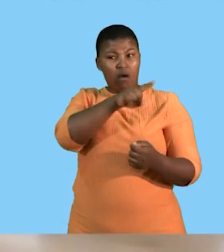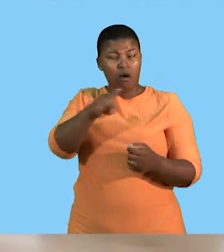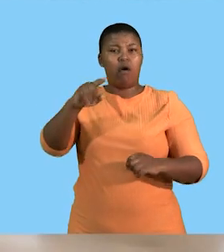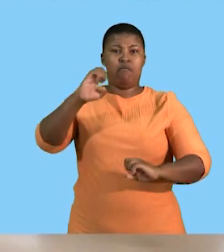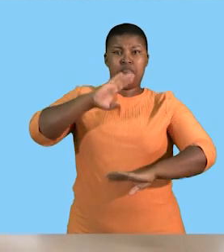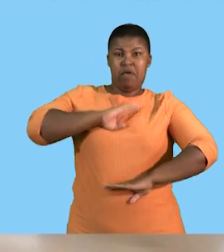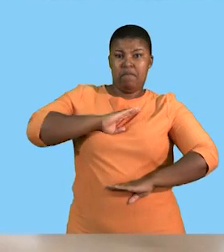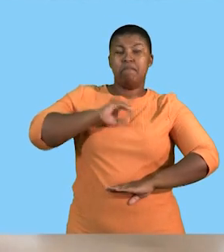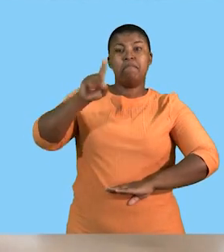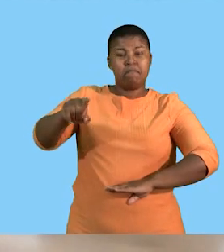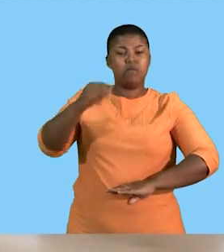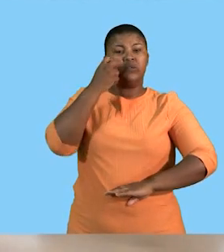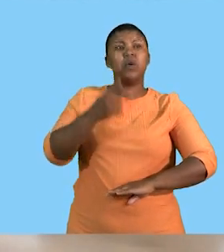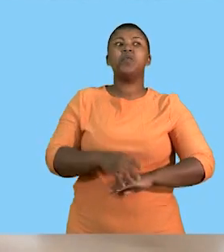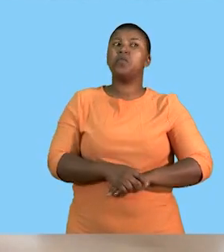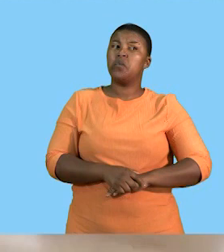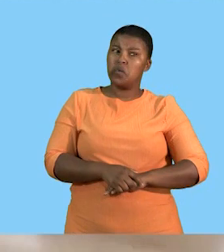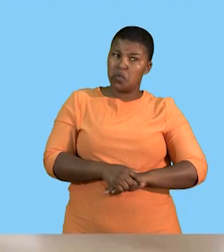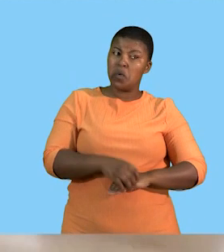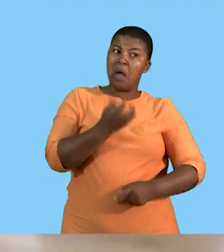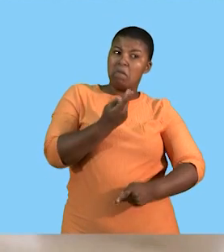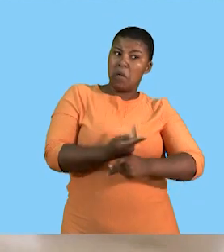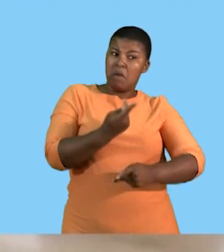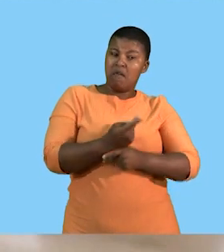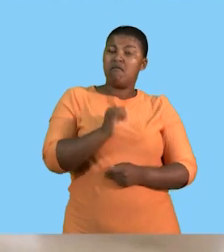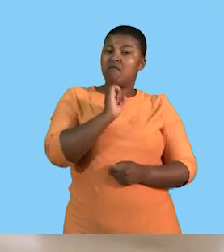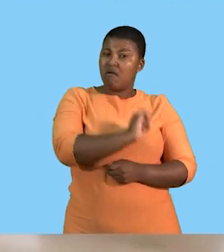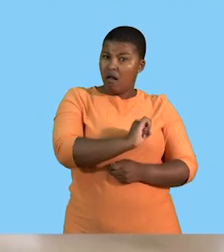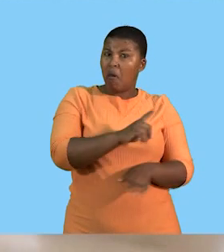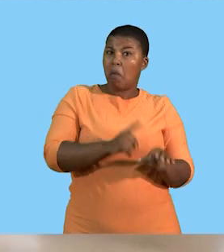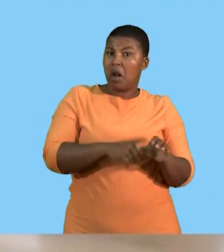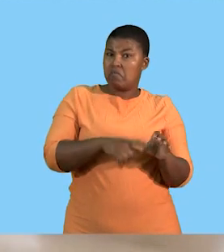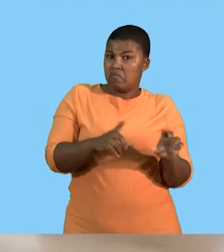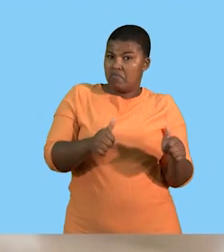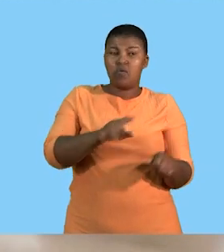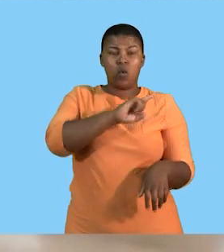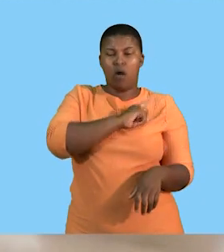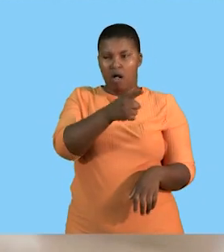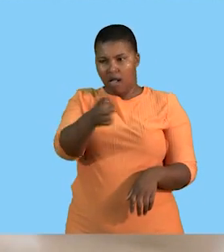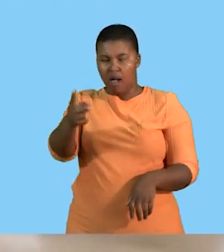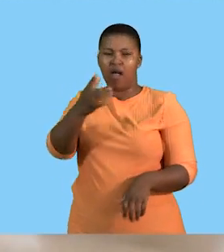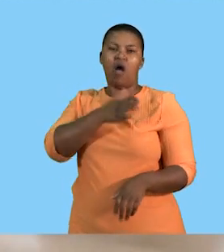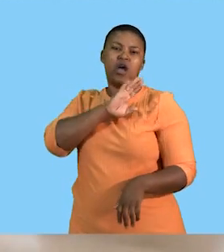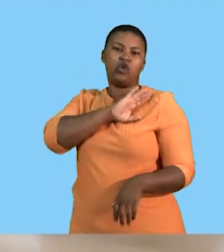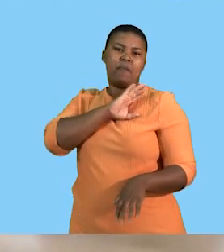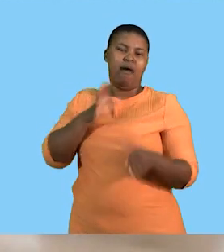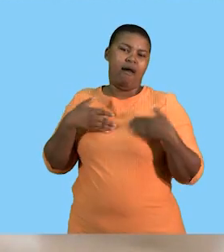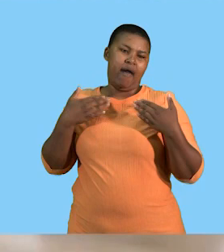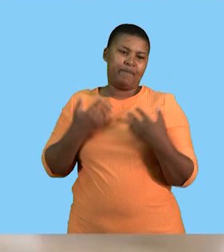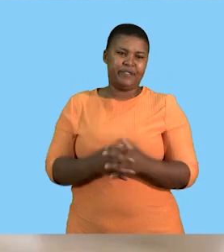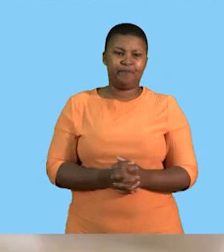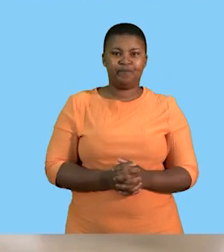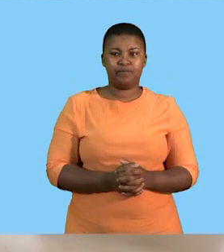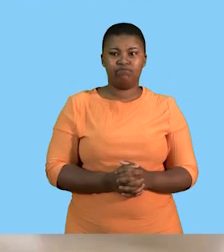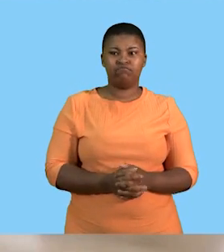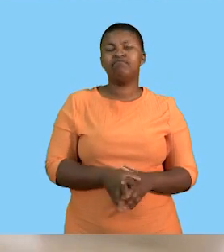then see our product as a quality product because we are keeping them happy. So this means that we will